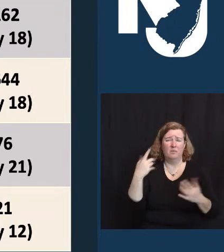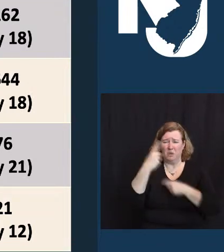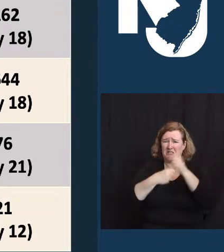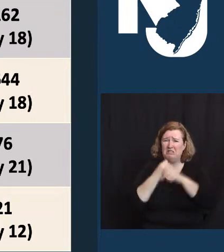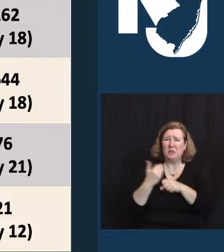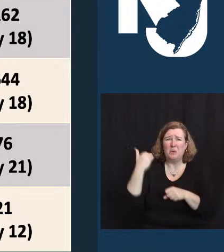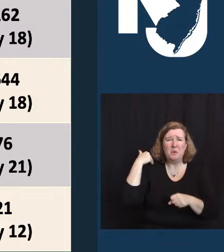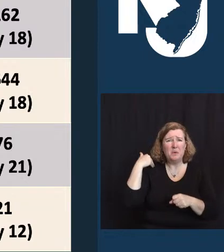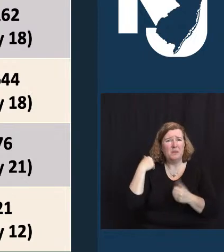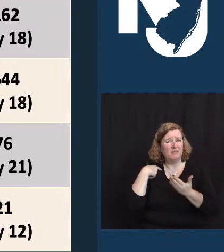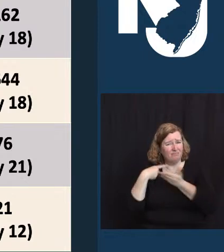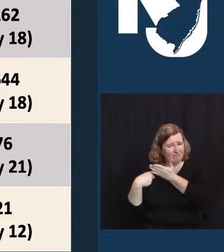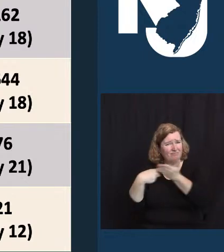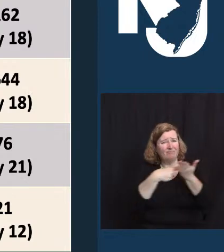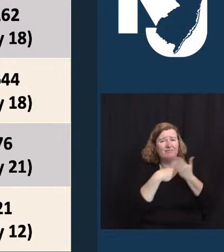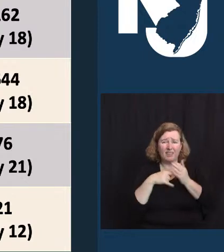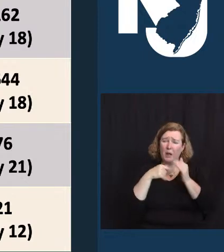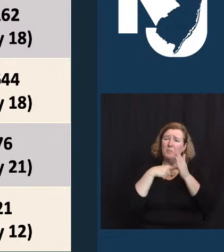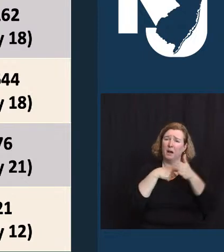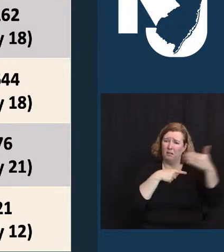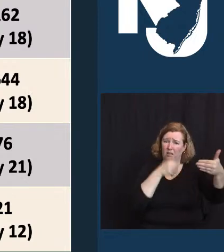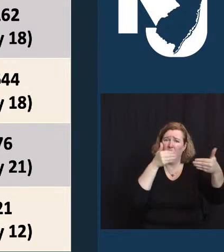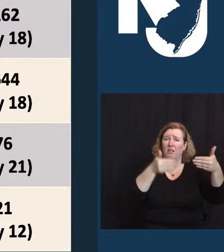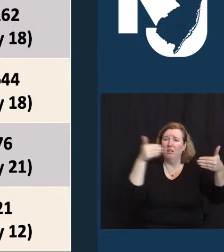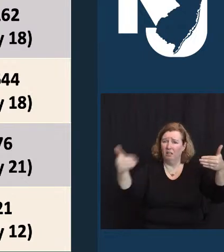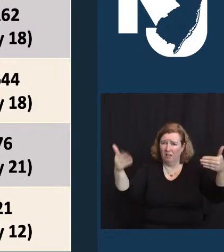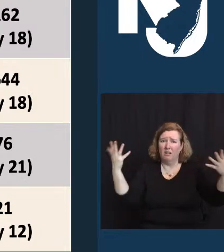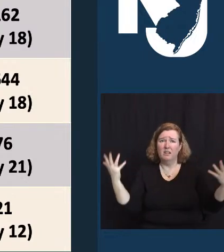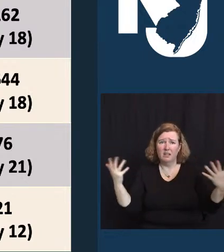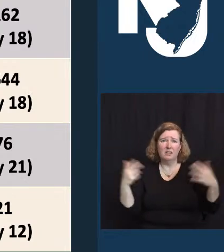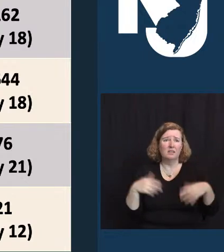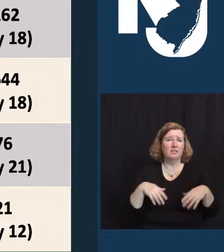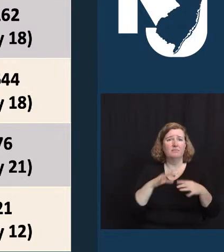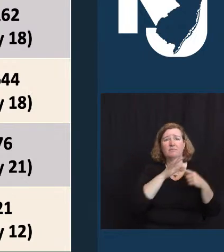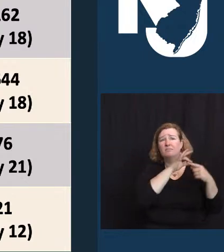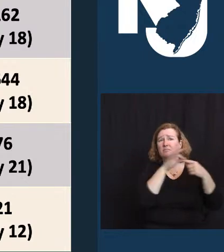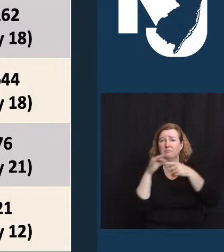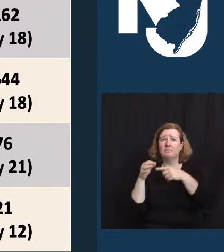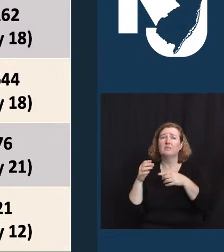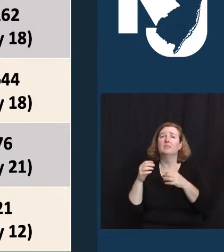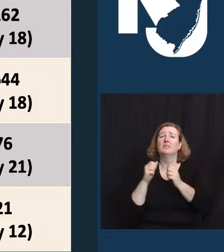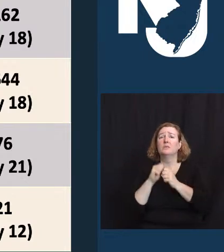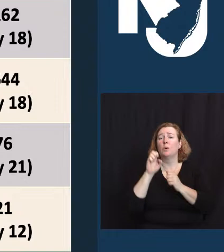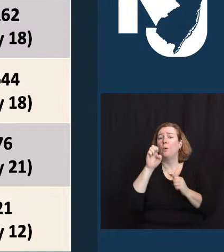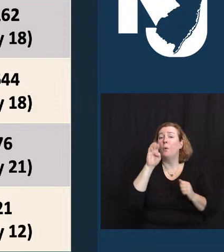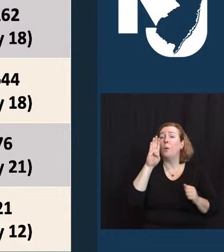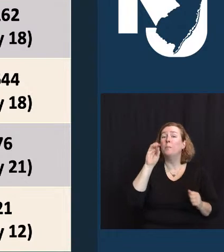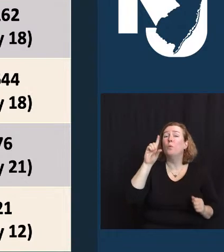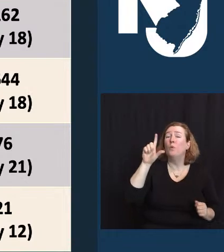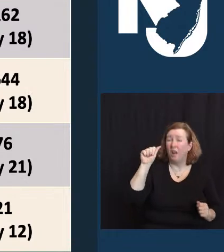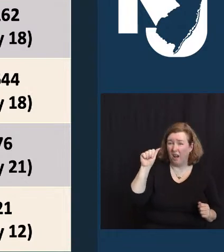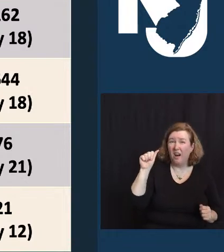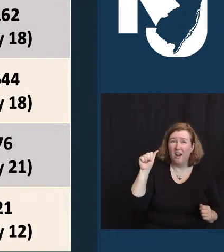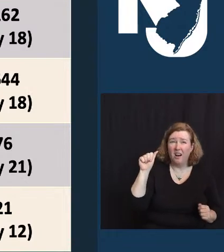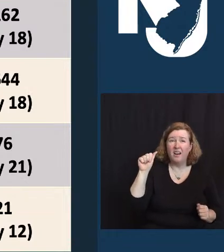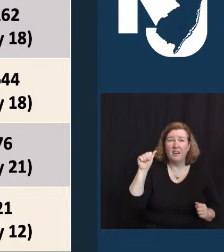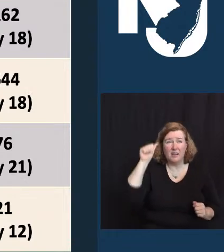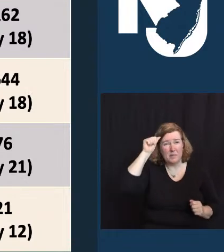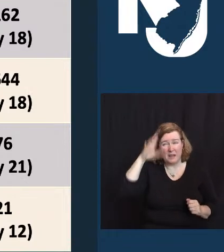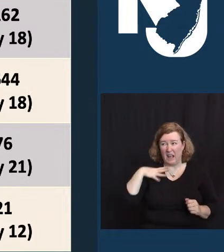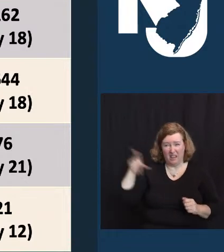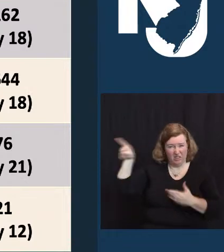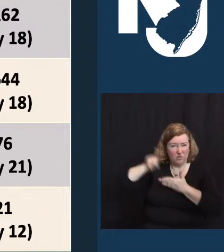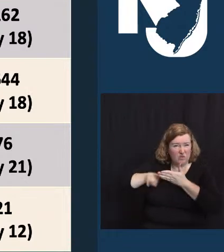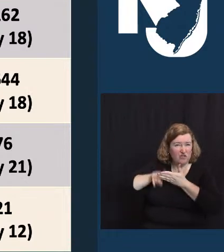for COVID in light of his work on Ebola as the nation's czar. And he said, don't ever forget that models are models,